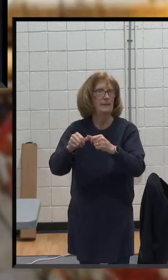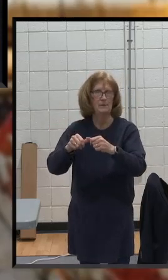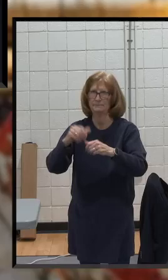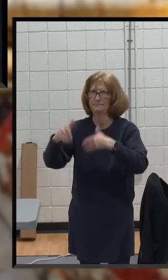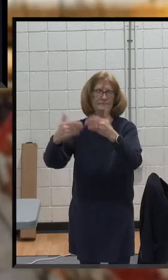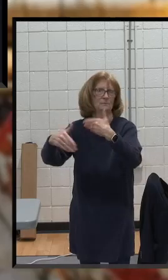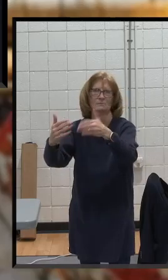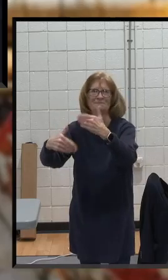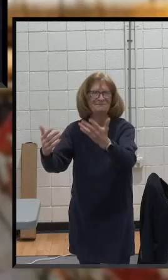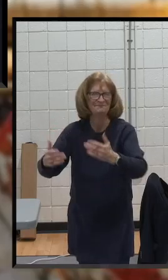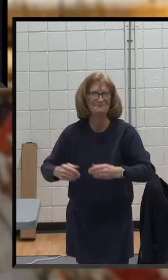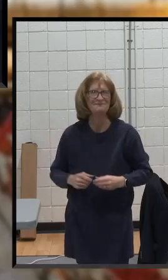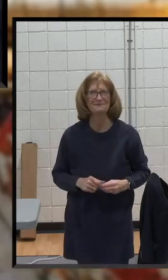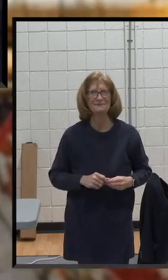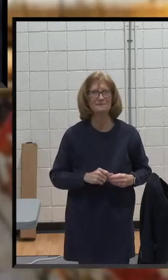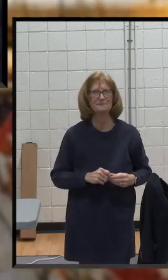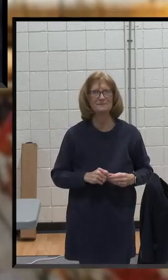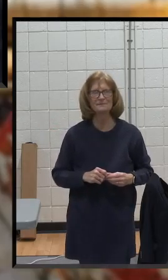as,